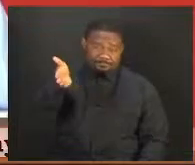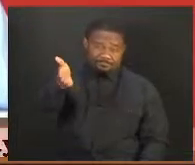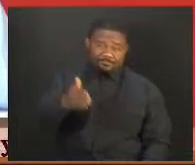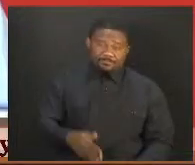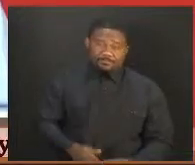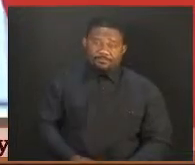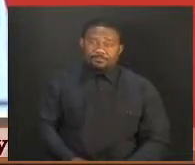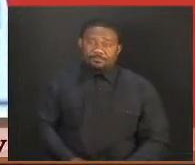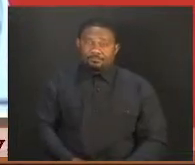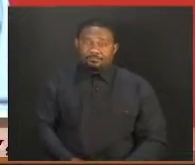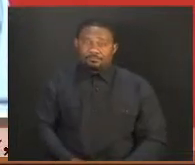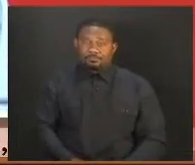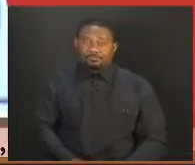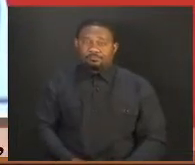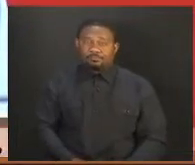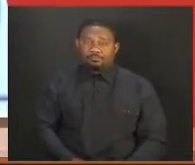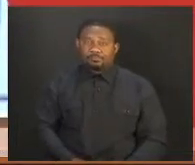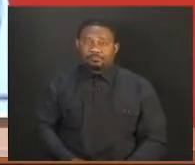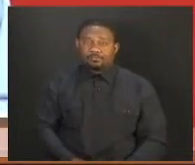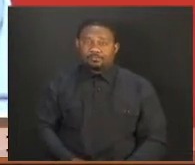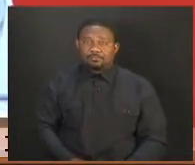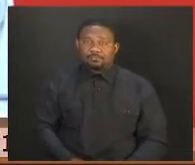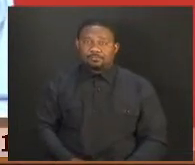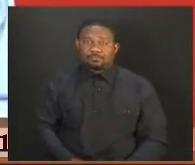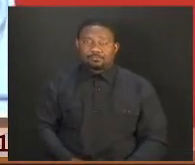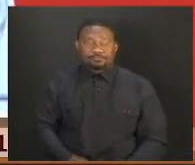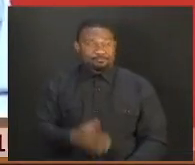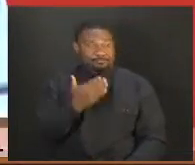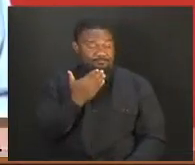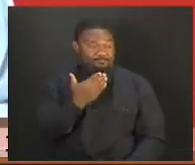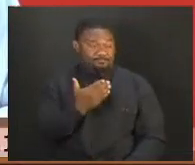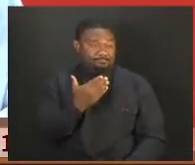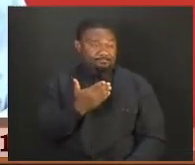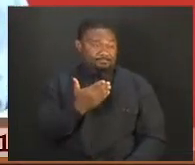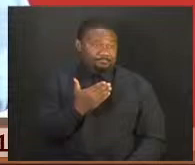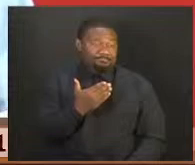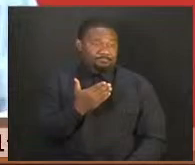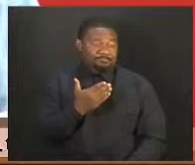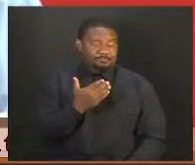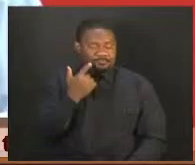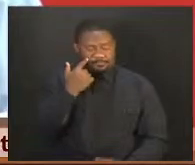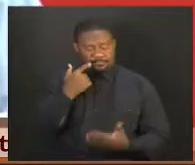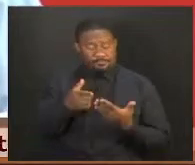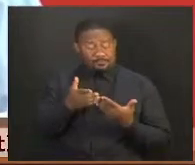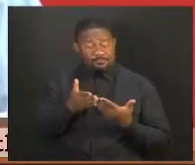Thank you, Mr. Speaker, for the opportunity. On page 16,